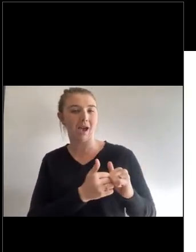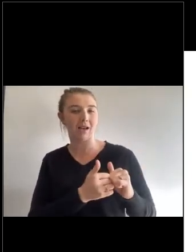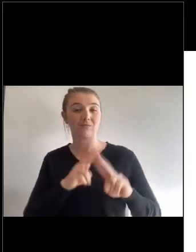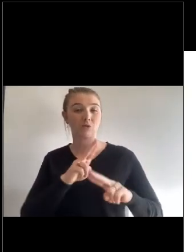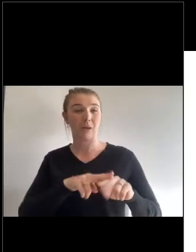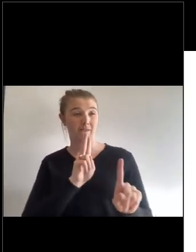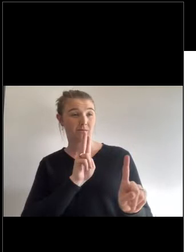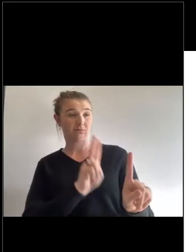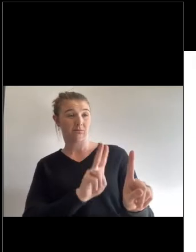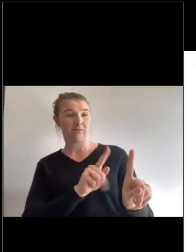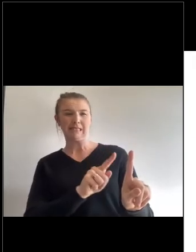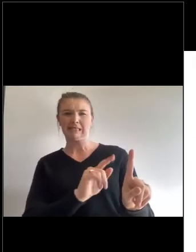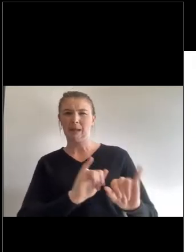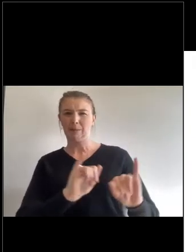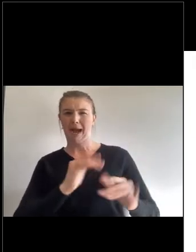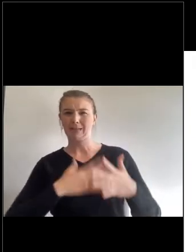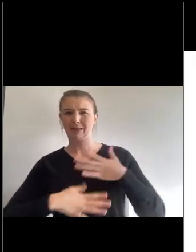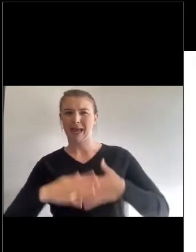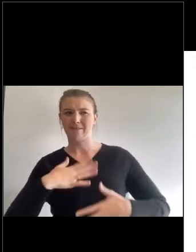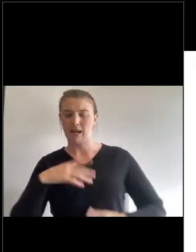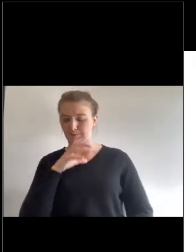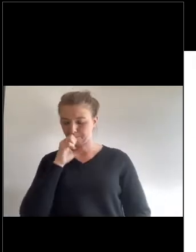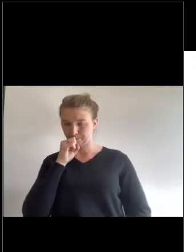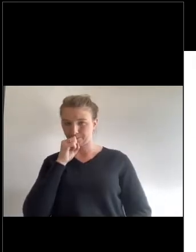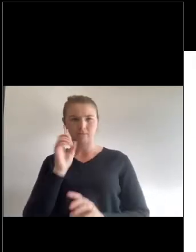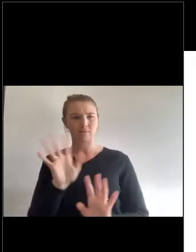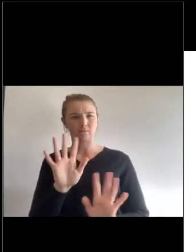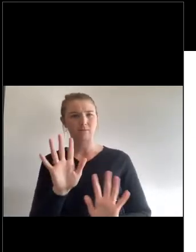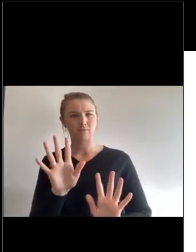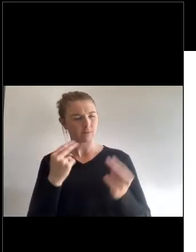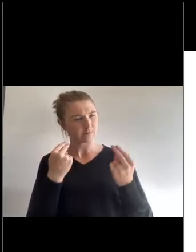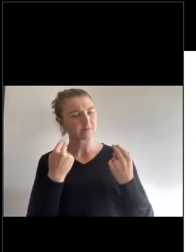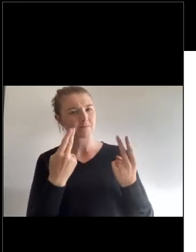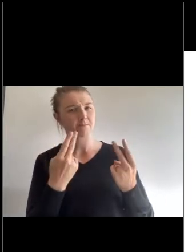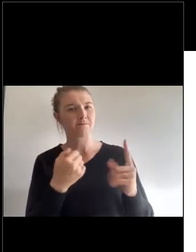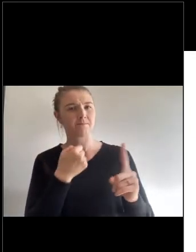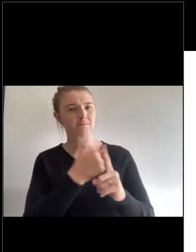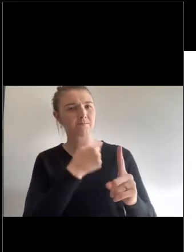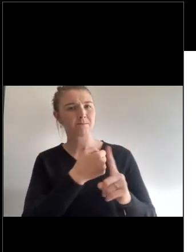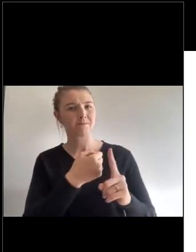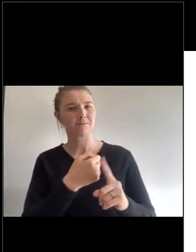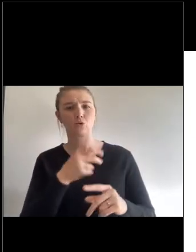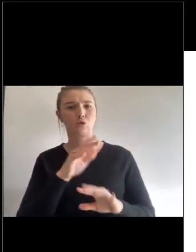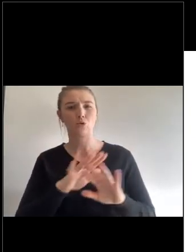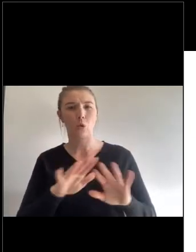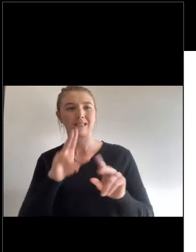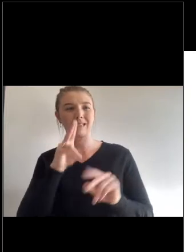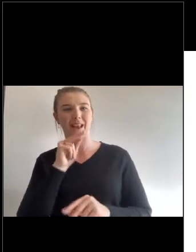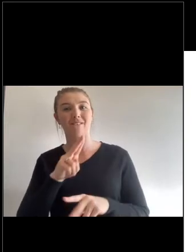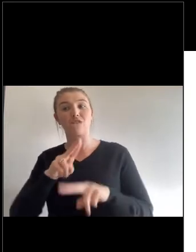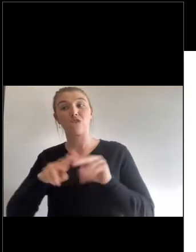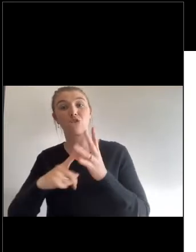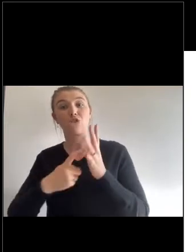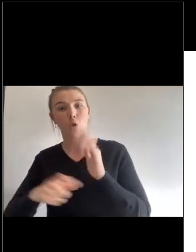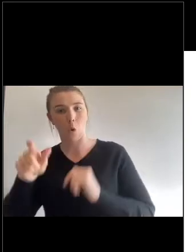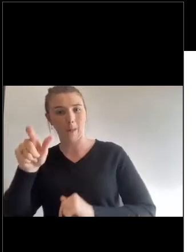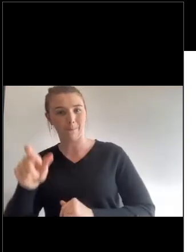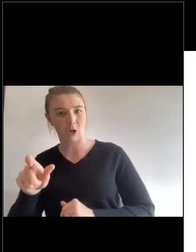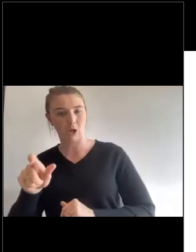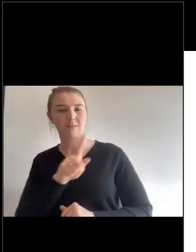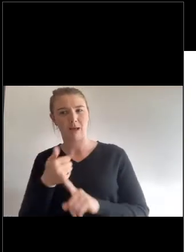and amplifying, not speaking over or for or on behalf of other people. All of those are what helps